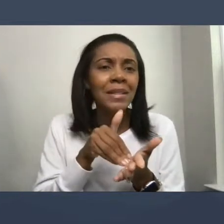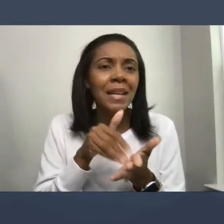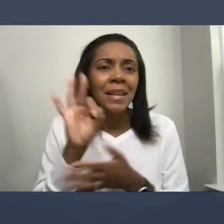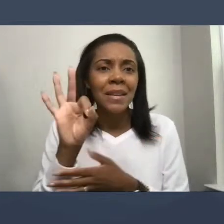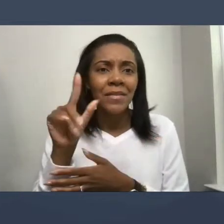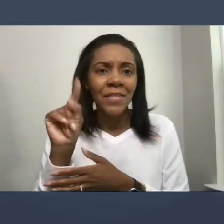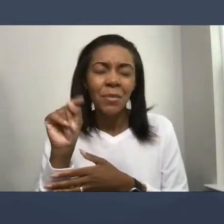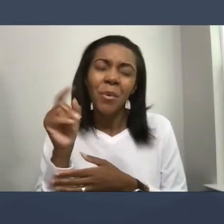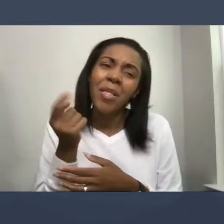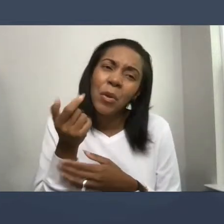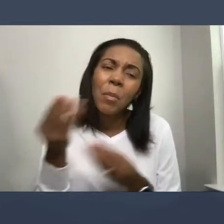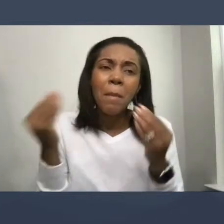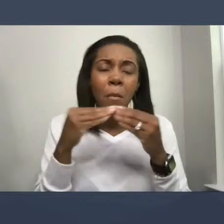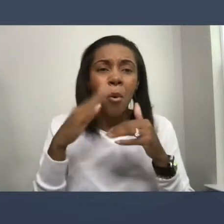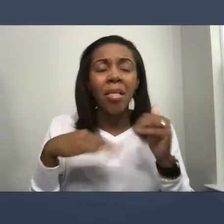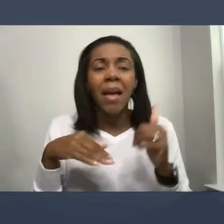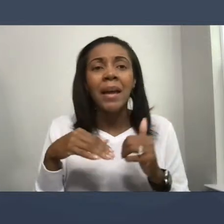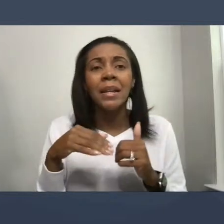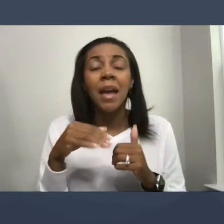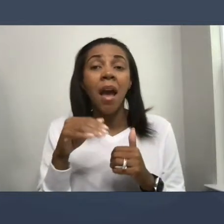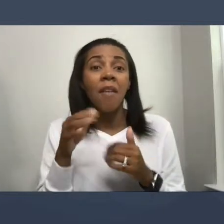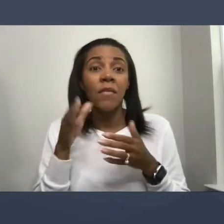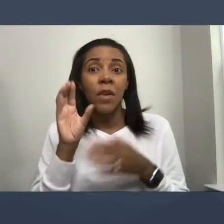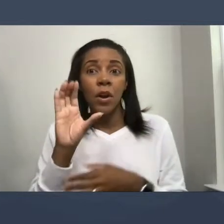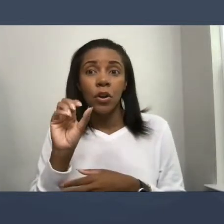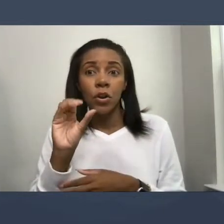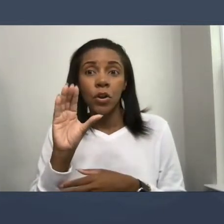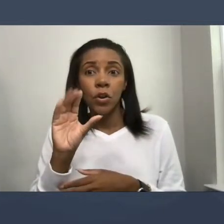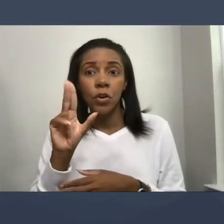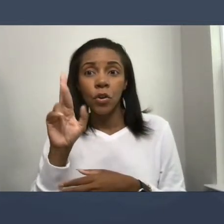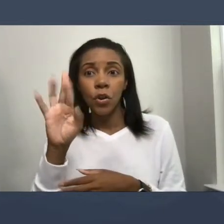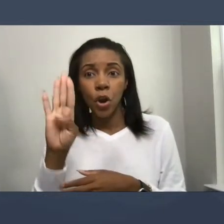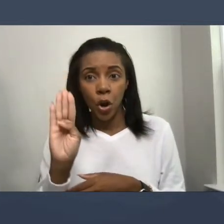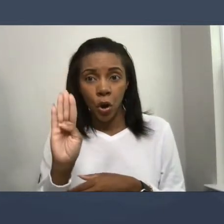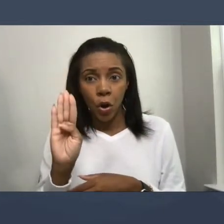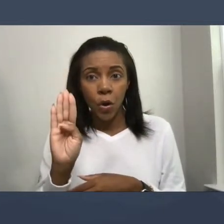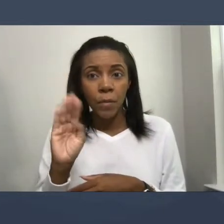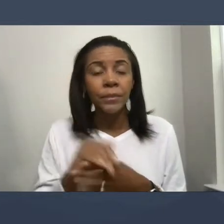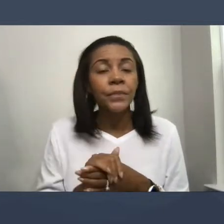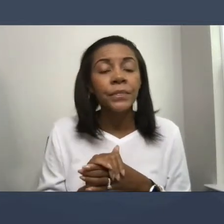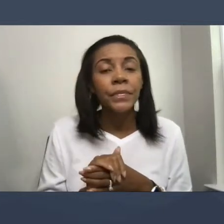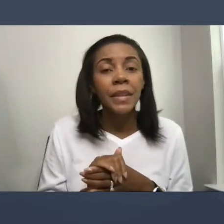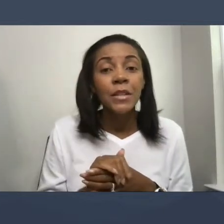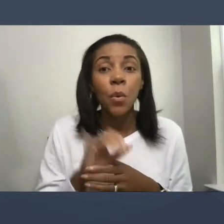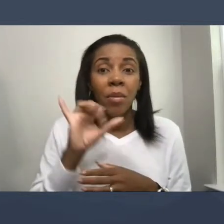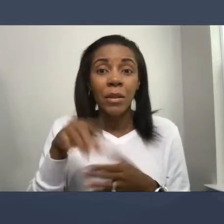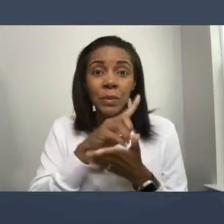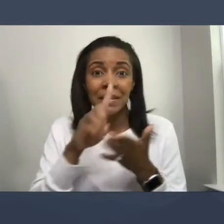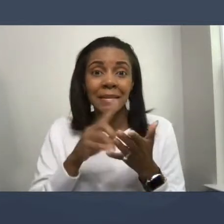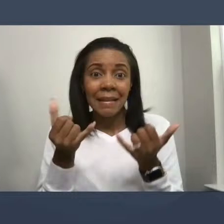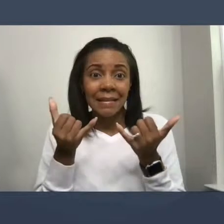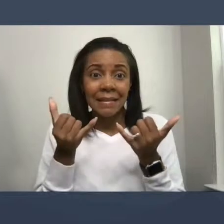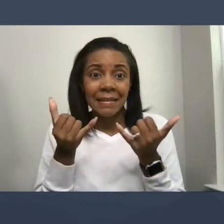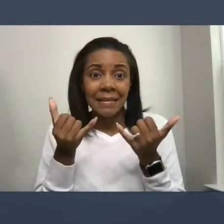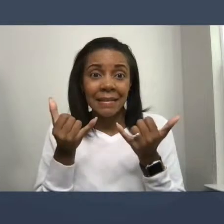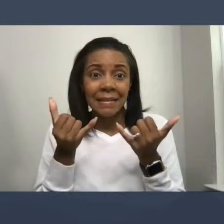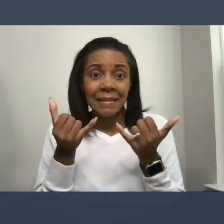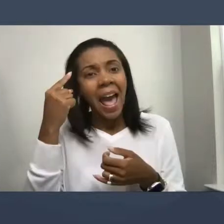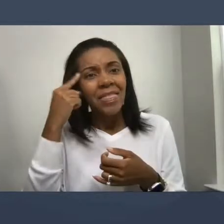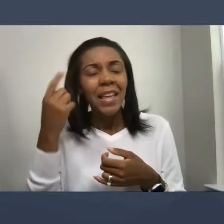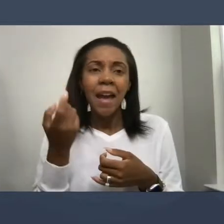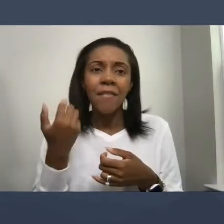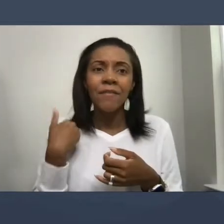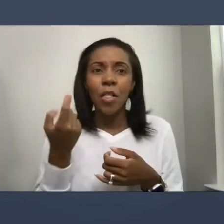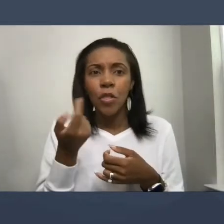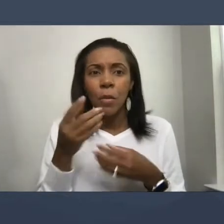or a little more than 2,000 linear feet of curb line there. So the 68 is what's designed in today. I think there's some flexibility in there as